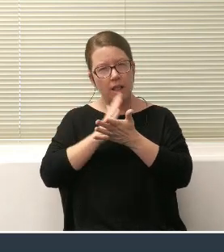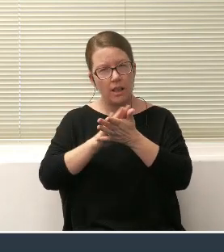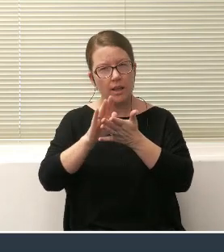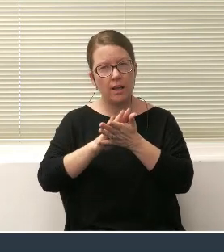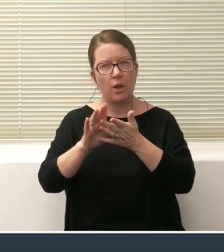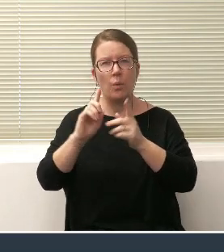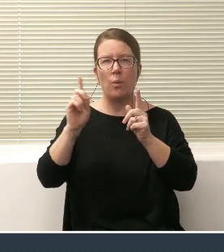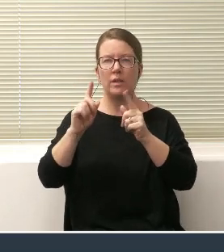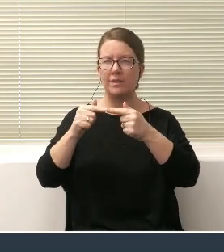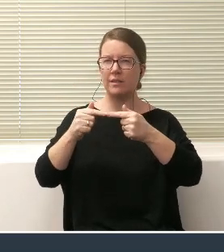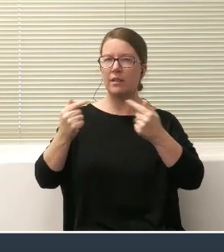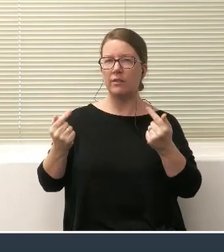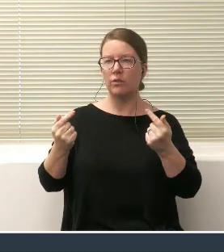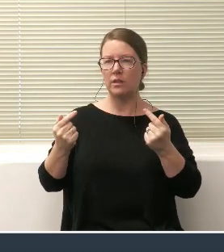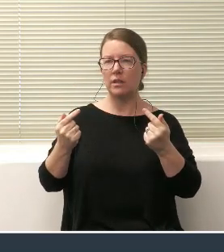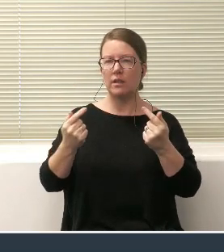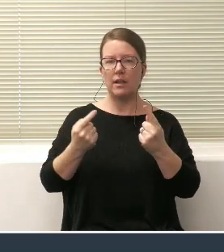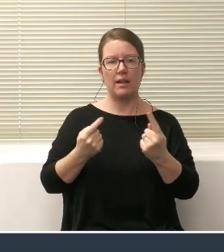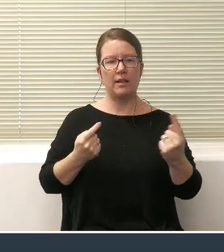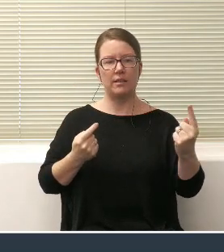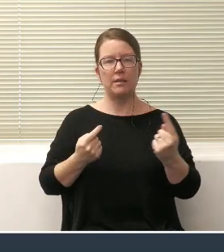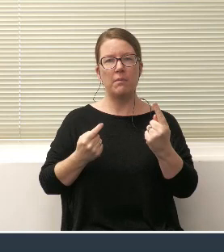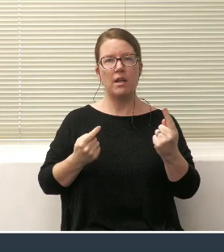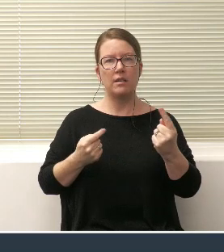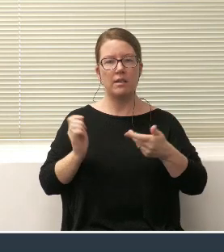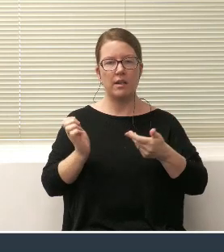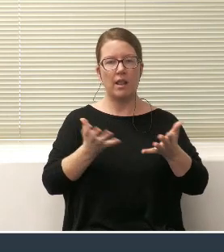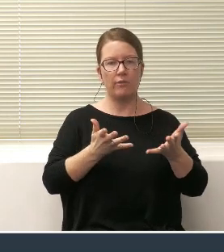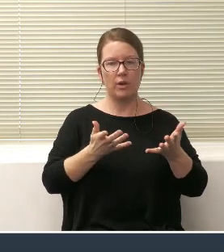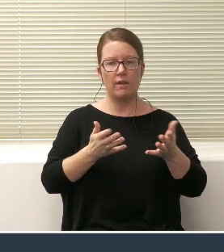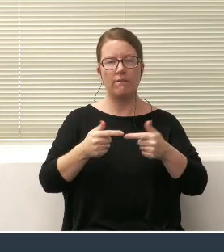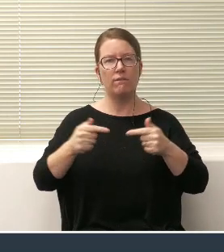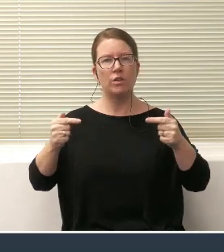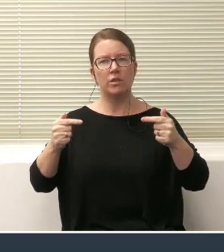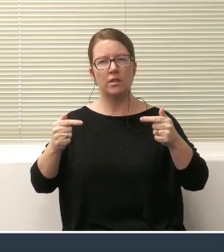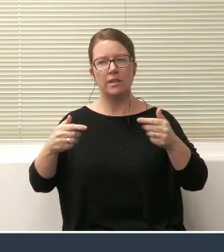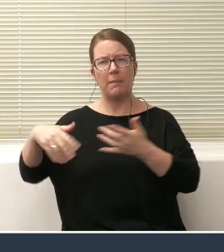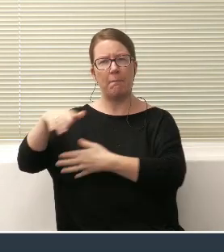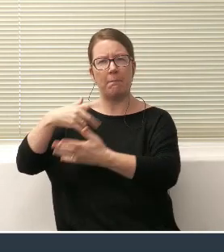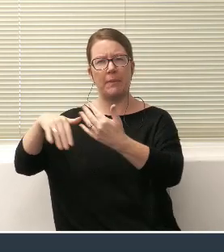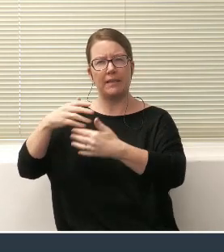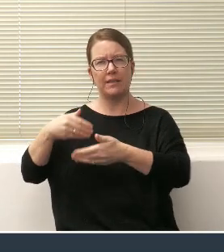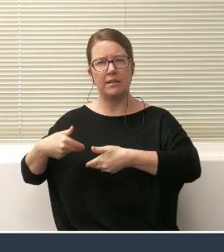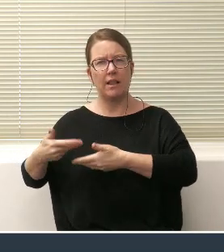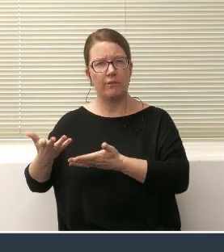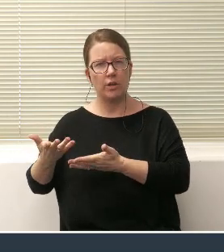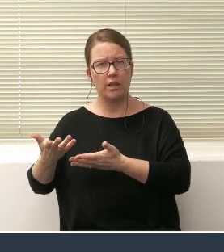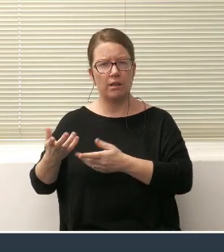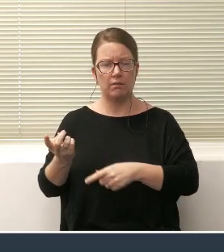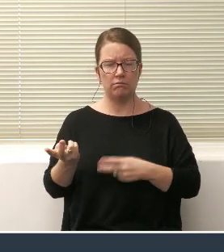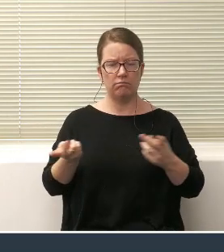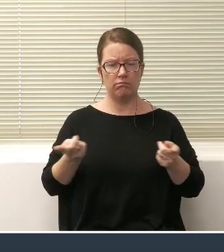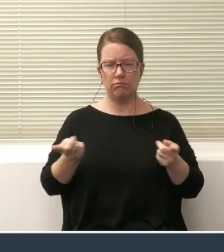actual functional difference of independent delivery model versus mixed delivery model. So I see in our